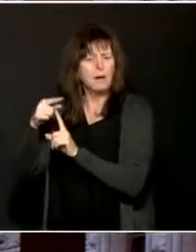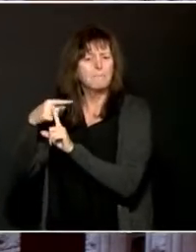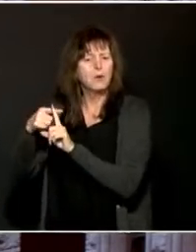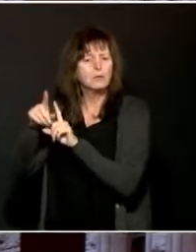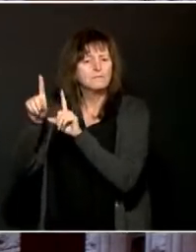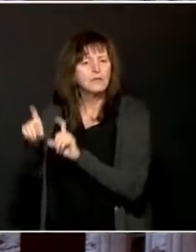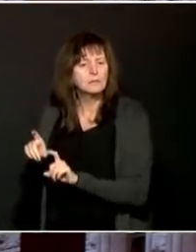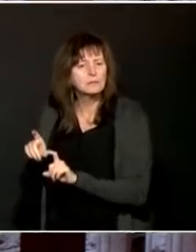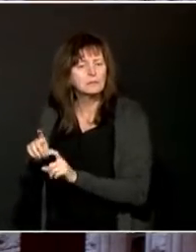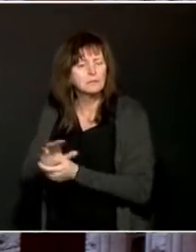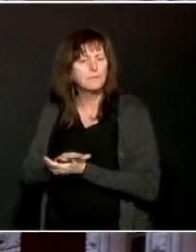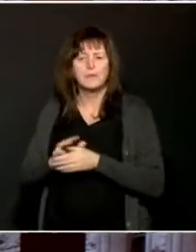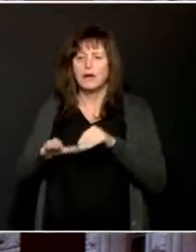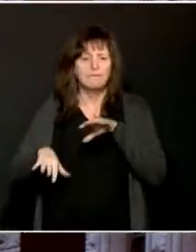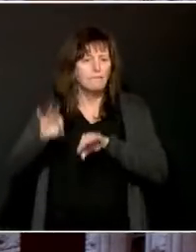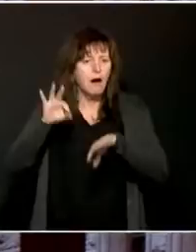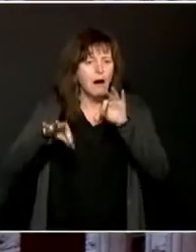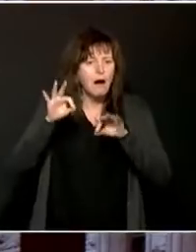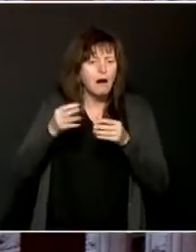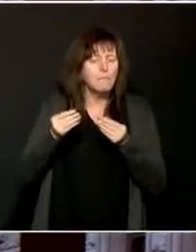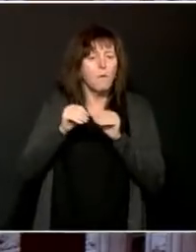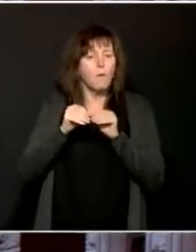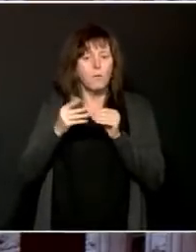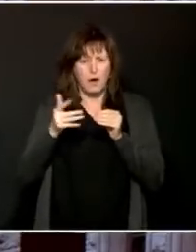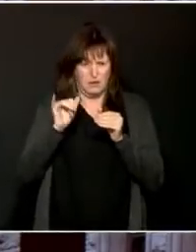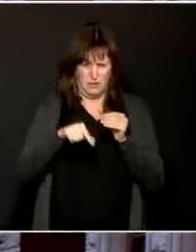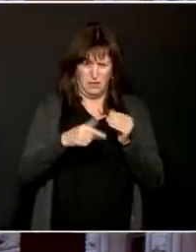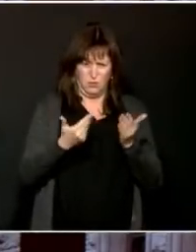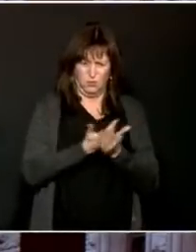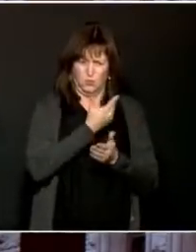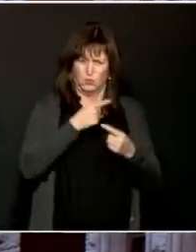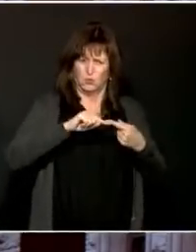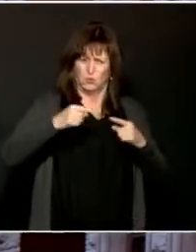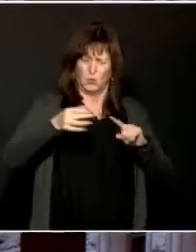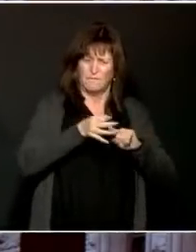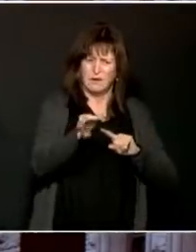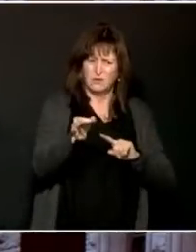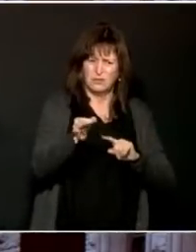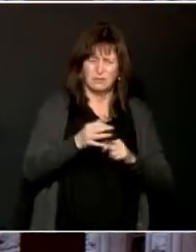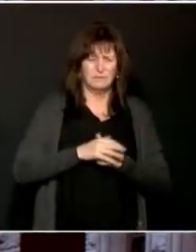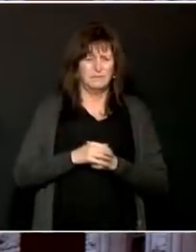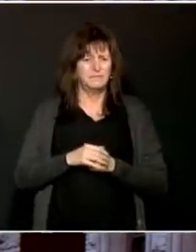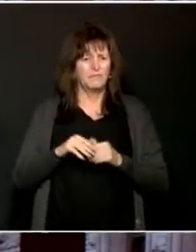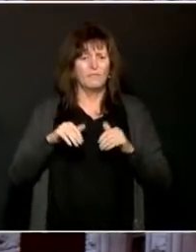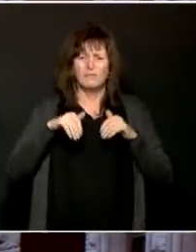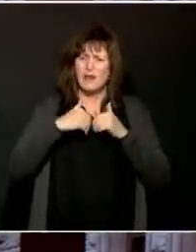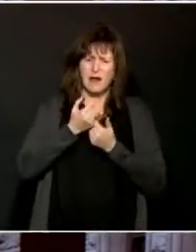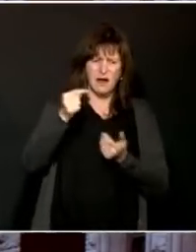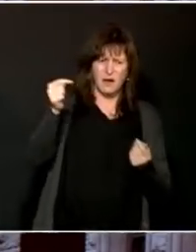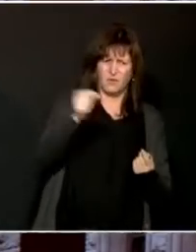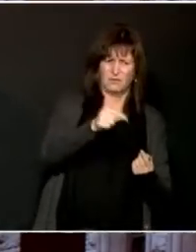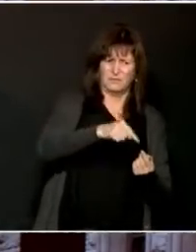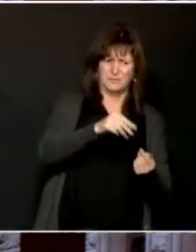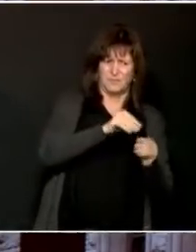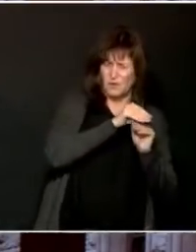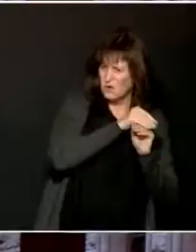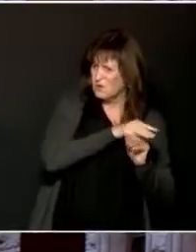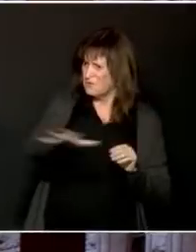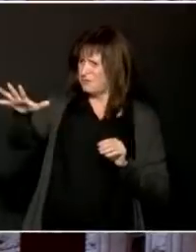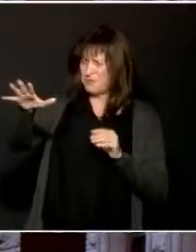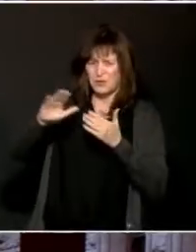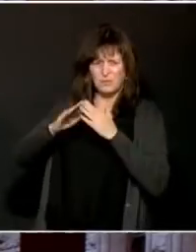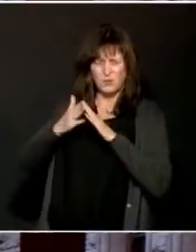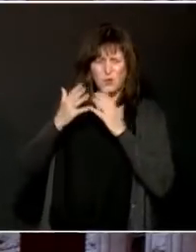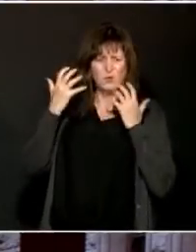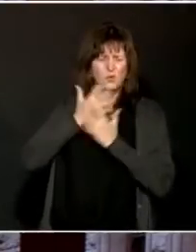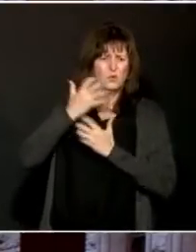and the rapidity of how these move through our communities. We're also concerned about how the variants of concern are presenting to our hospital sector, as